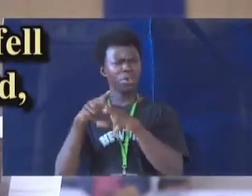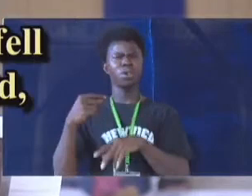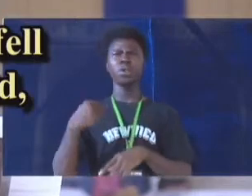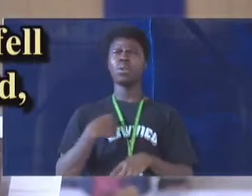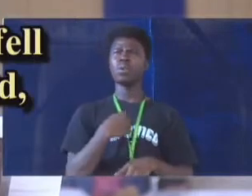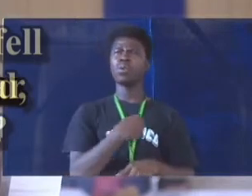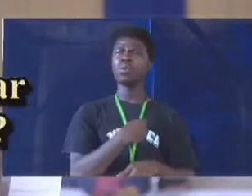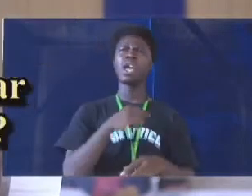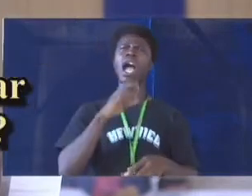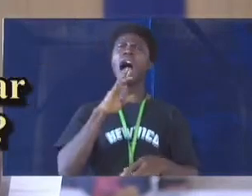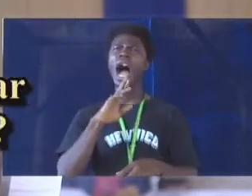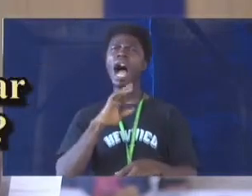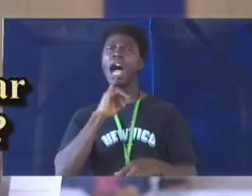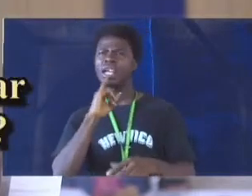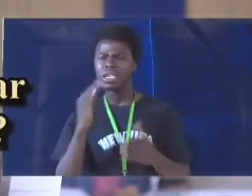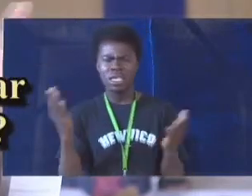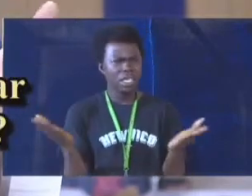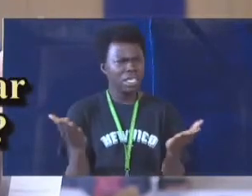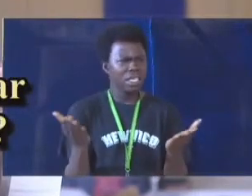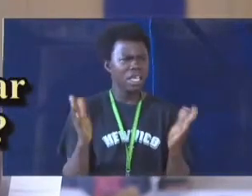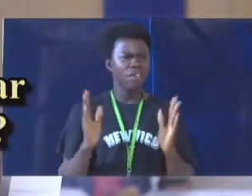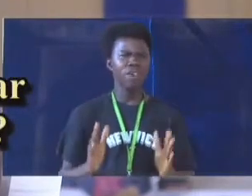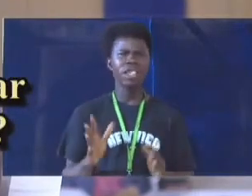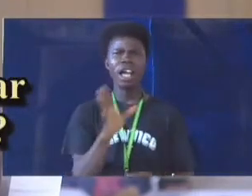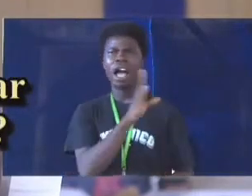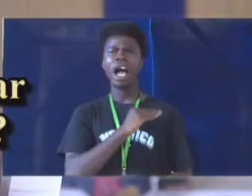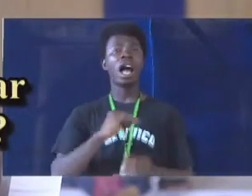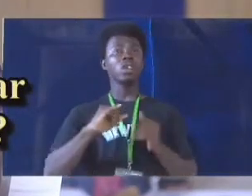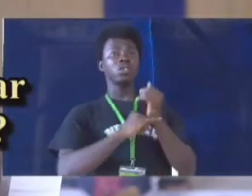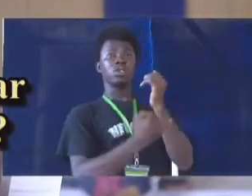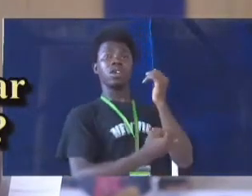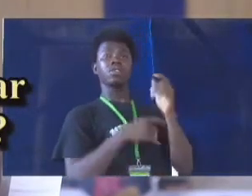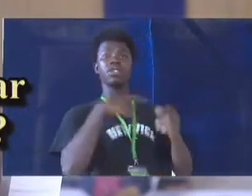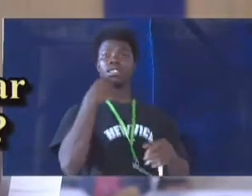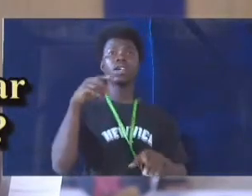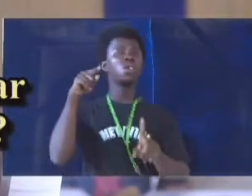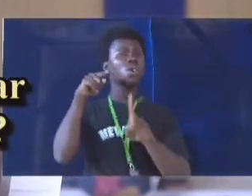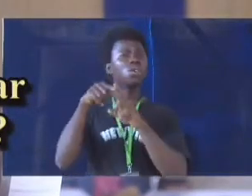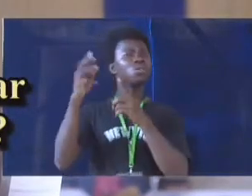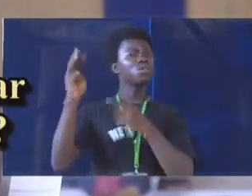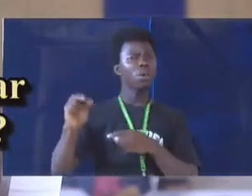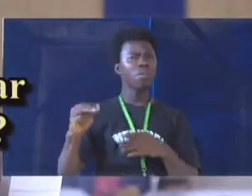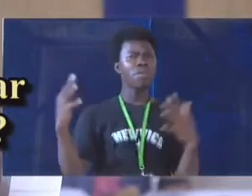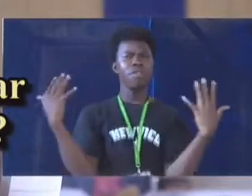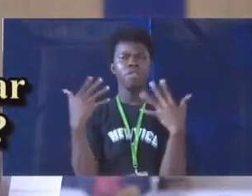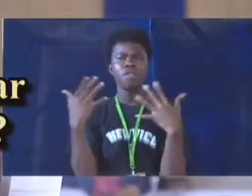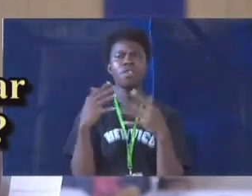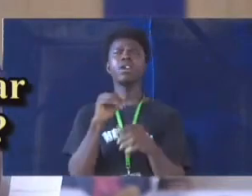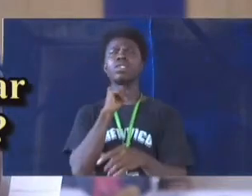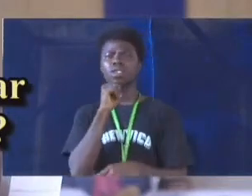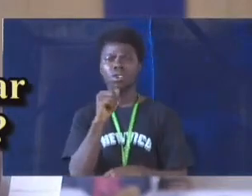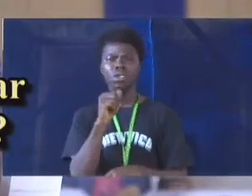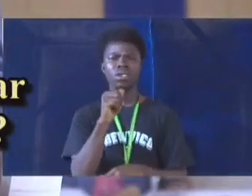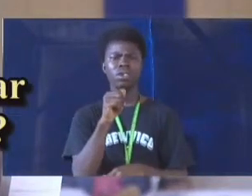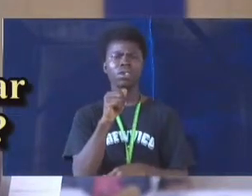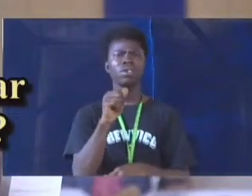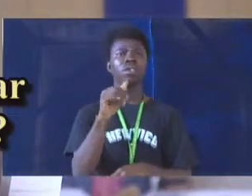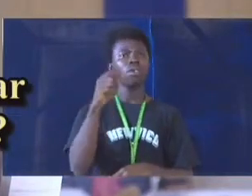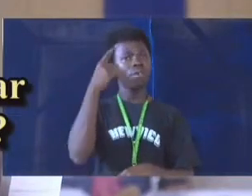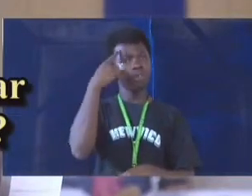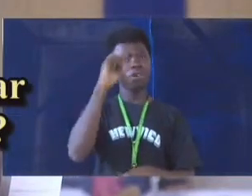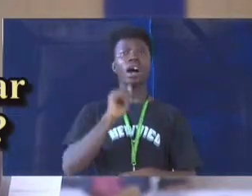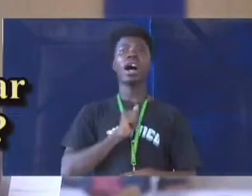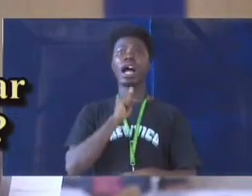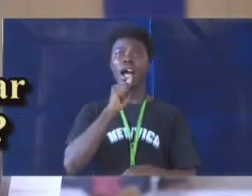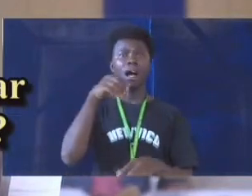thy servants. And Joseph said unto them, fear not, for am I in